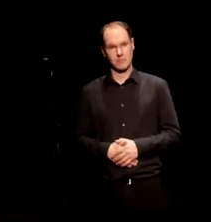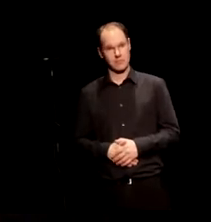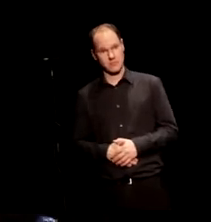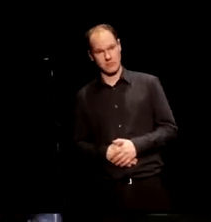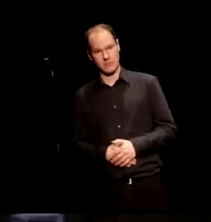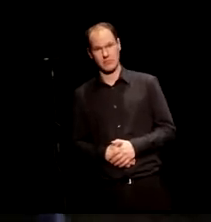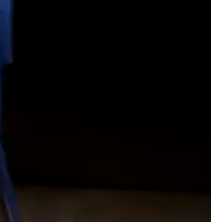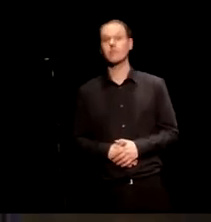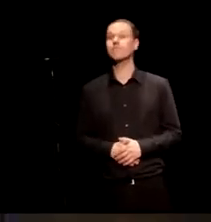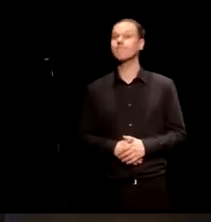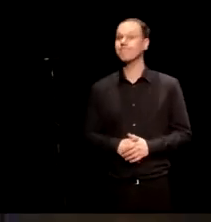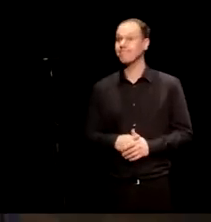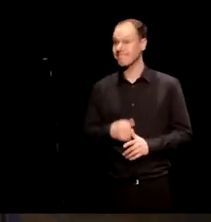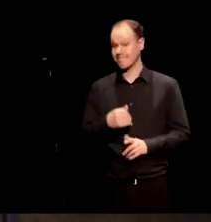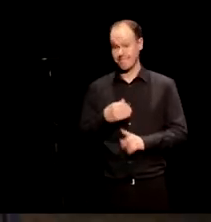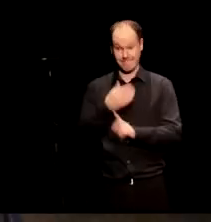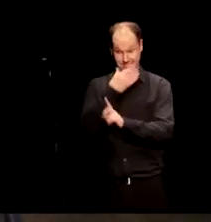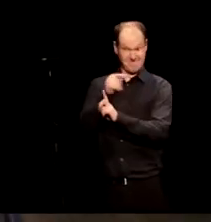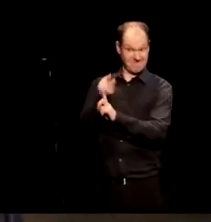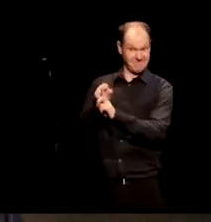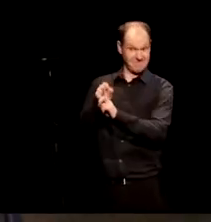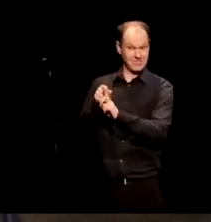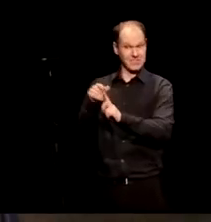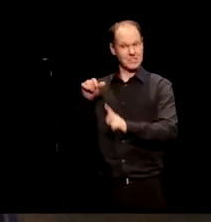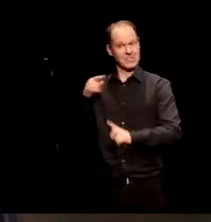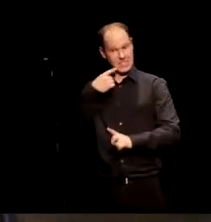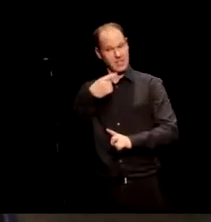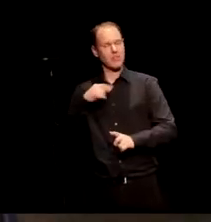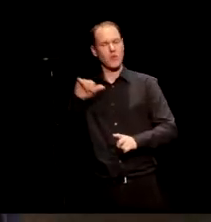Gerald insisted that I had some reason for leaving other than